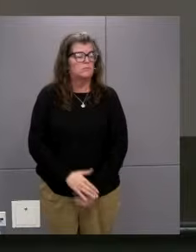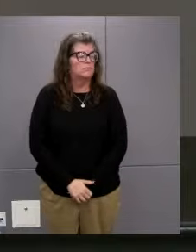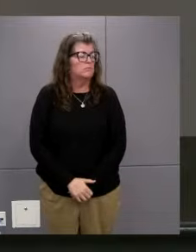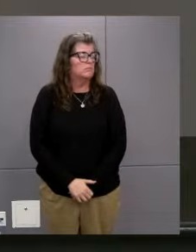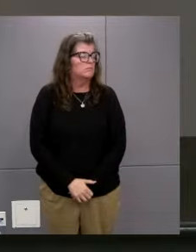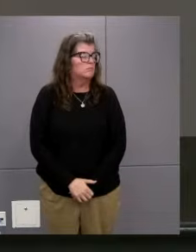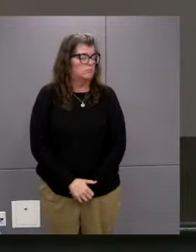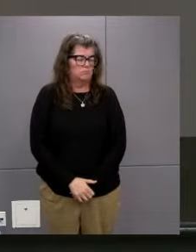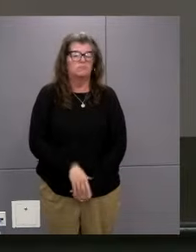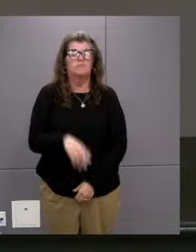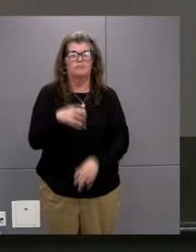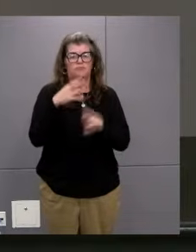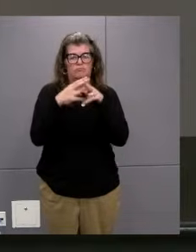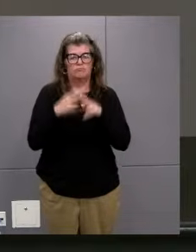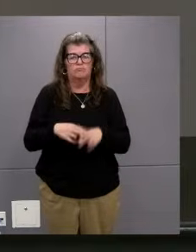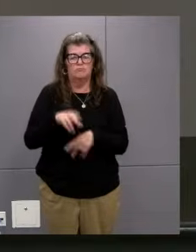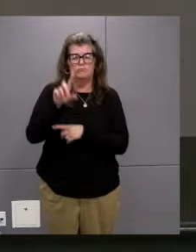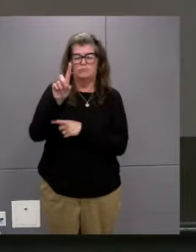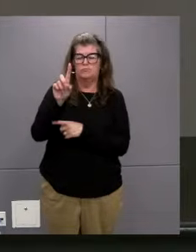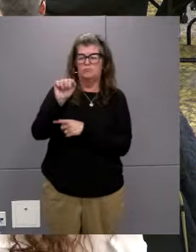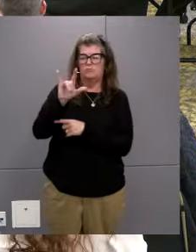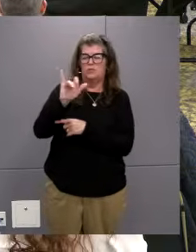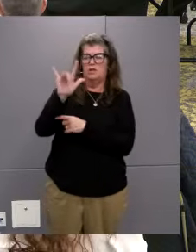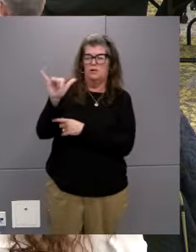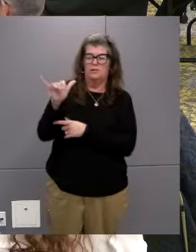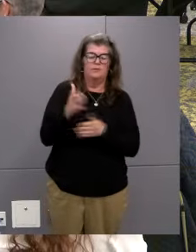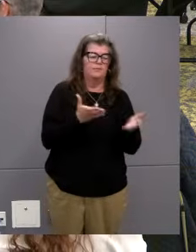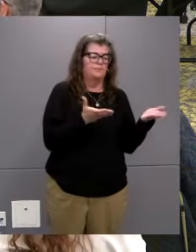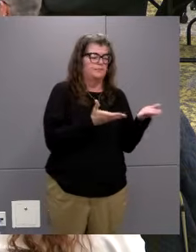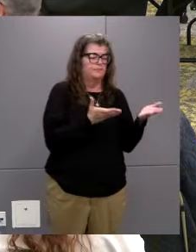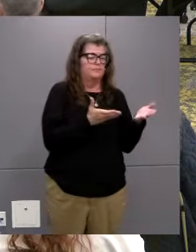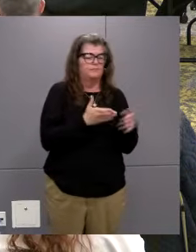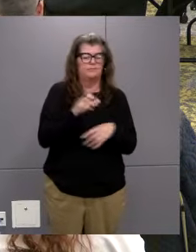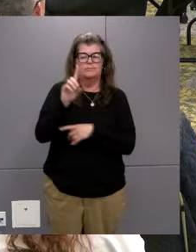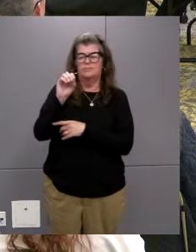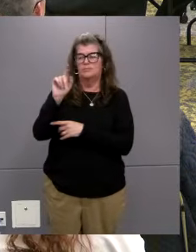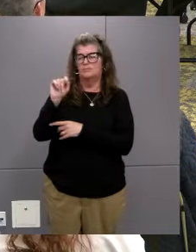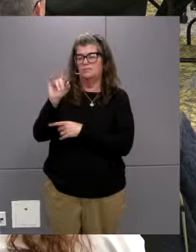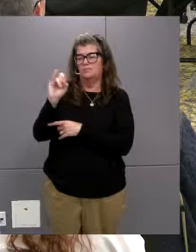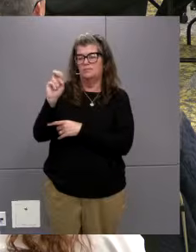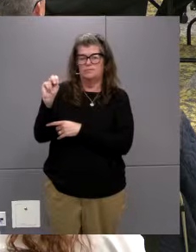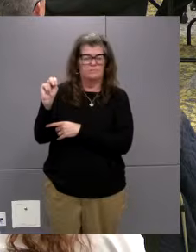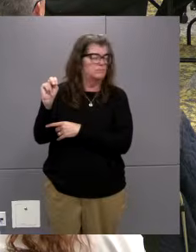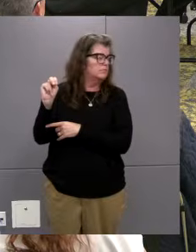Roll call for attendance. Trustee Daly? Here. Trustee Dodson?